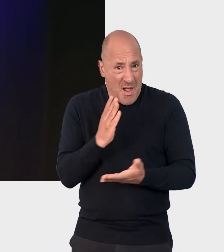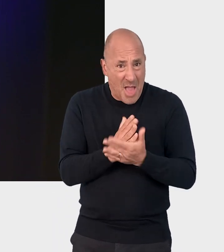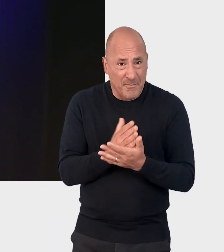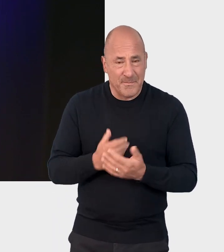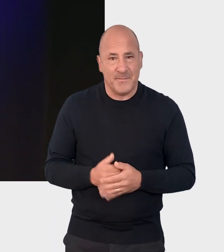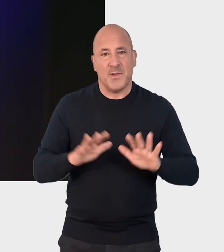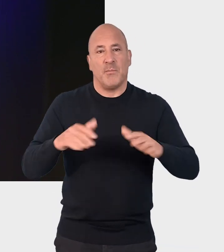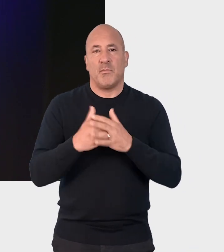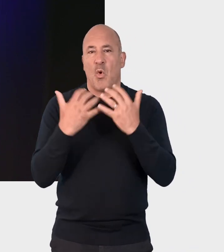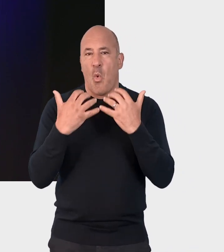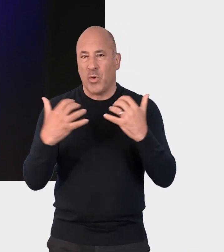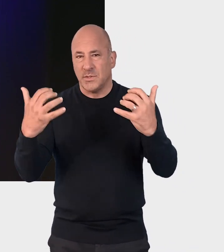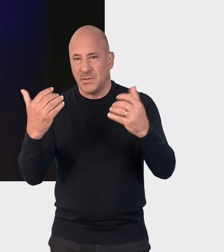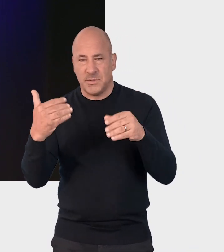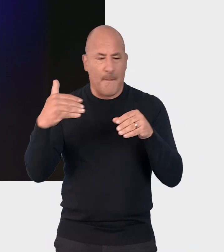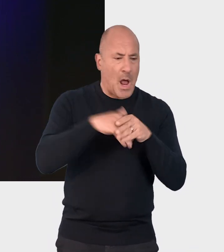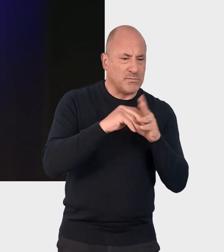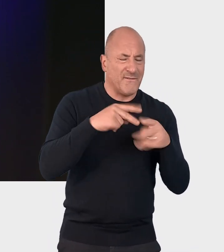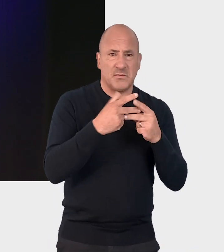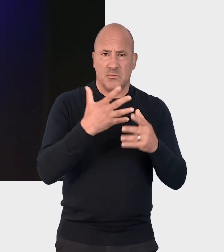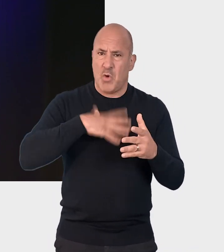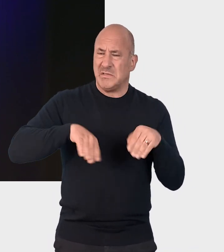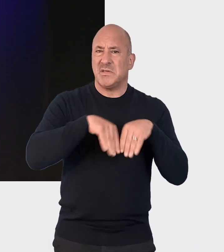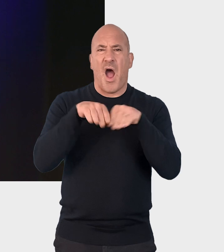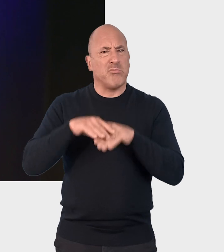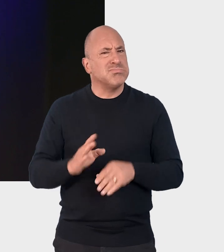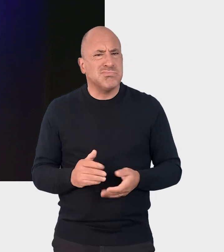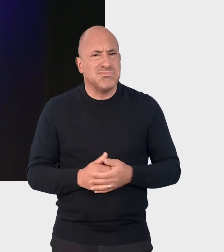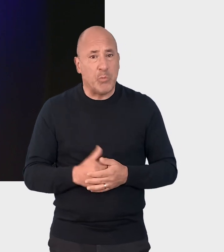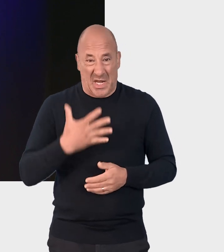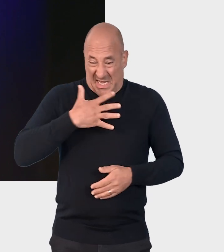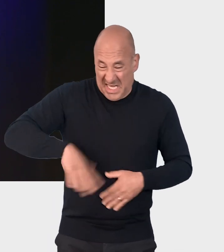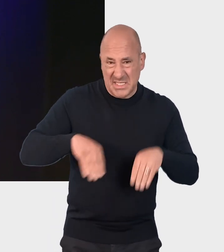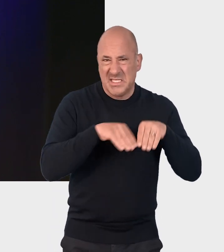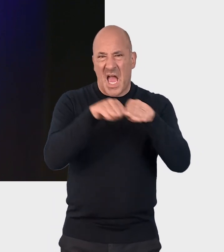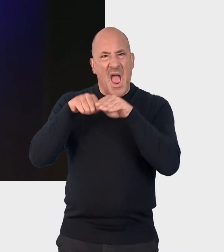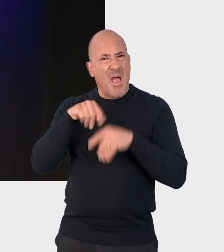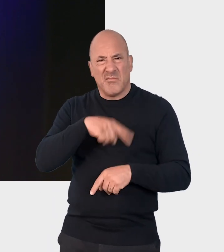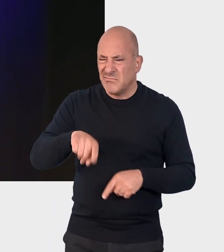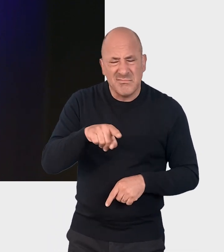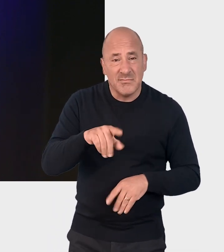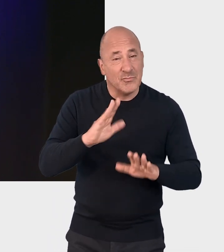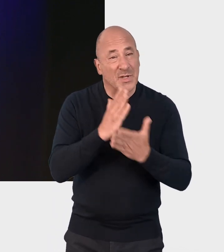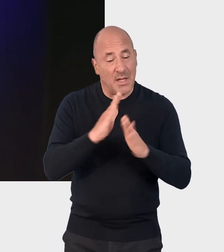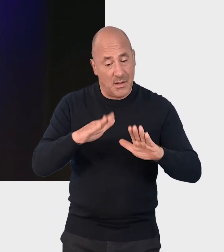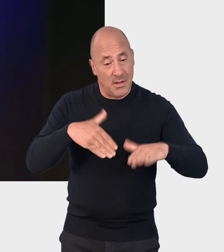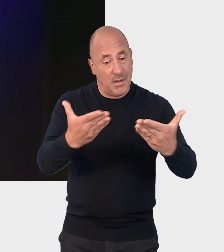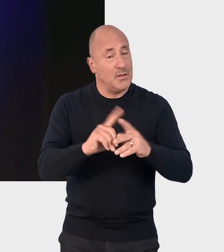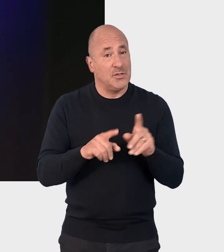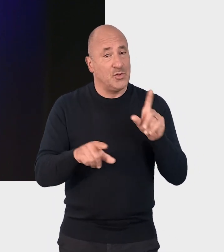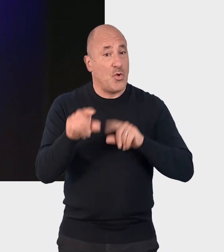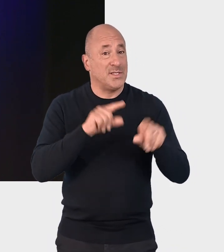more. Now, audiences, participants, and visitors don't all want the same thing, or indeed need the same